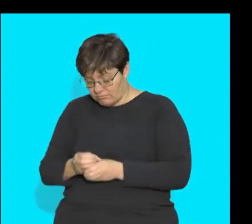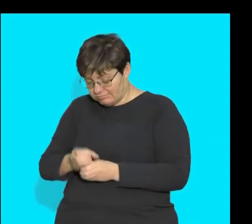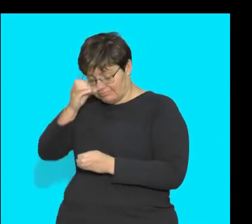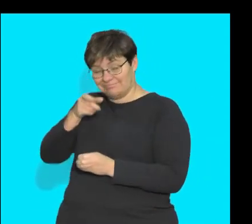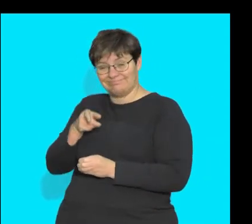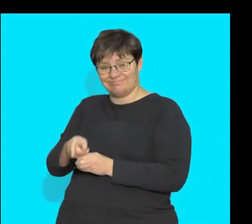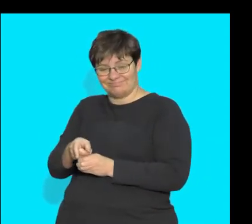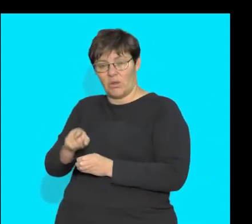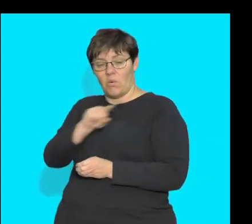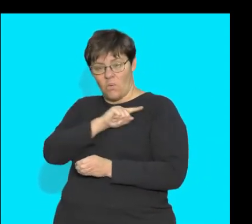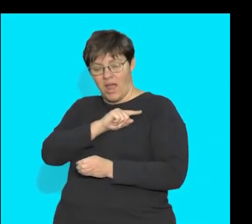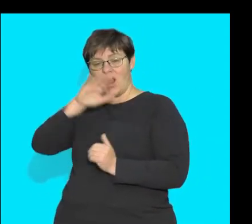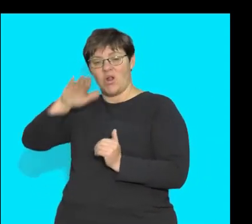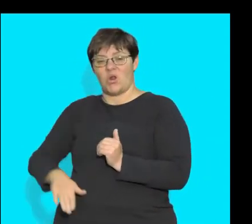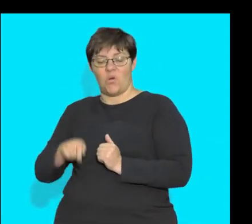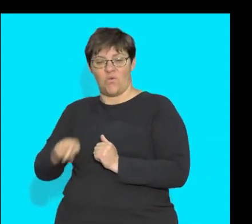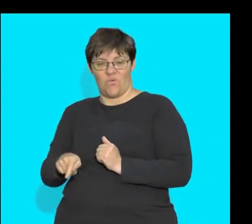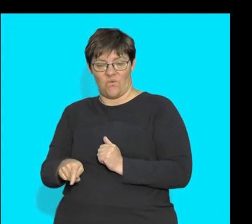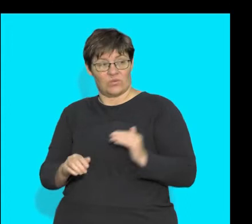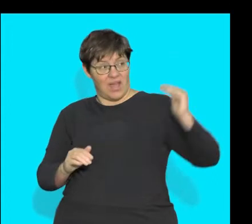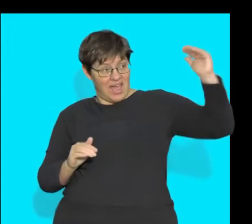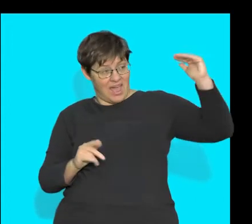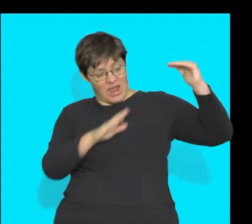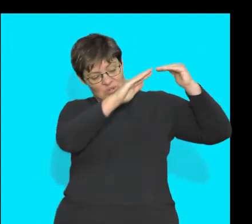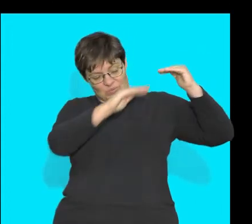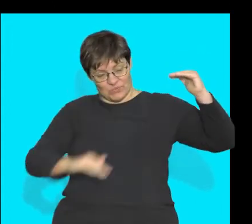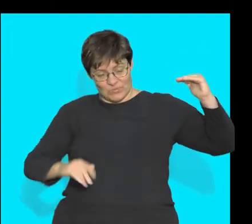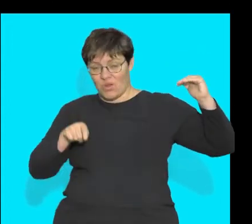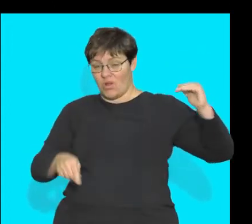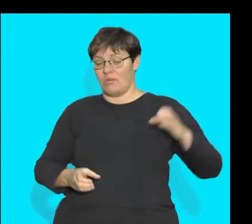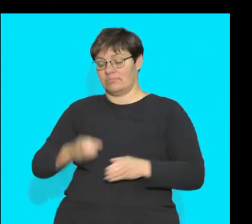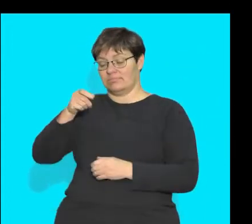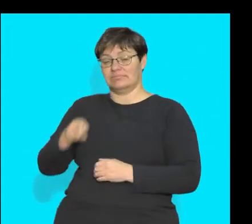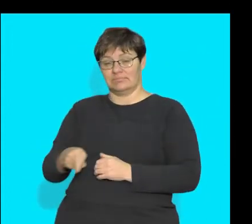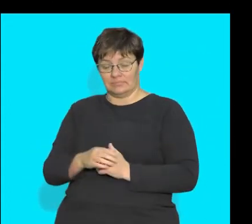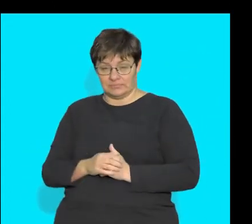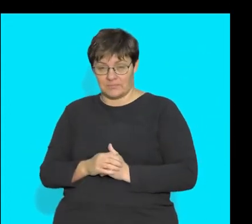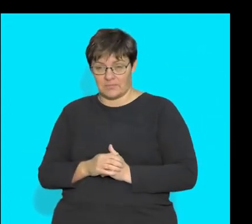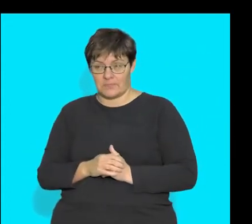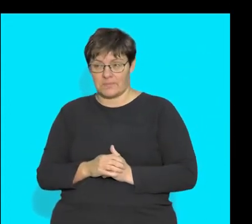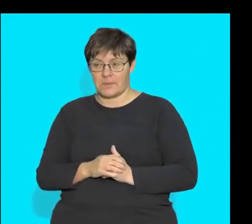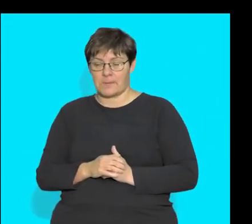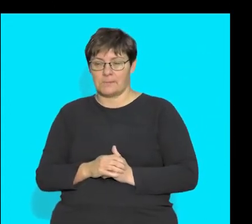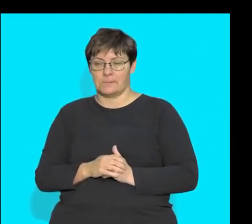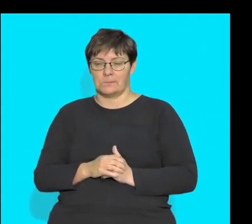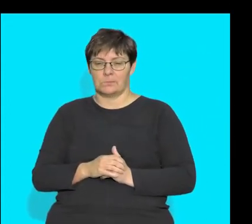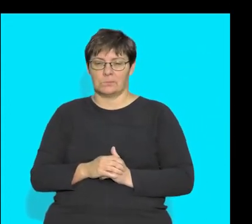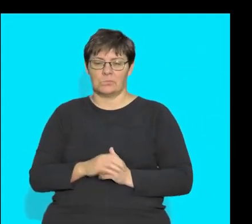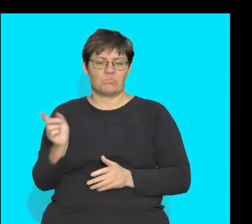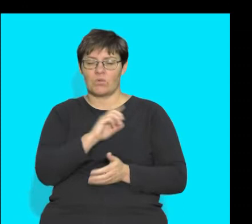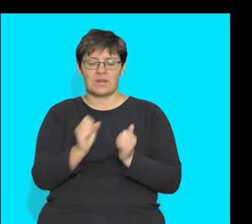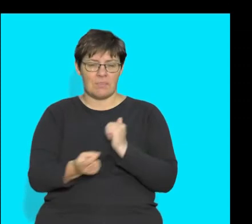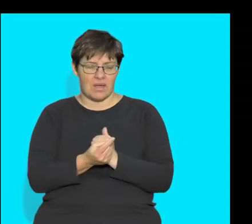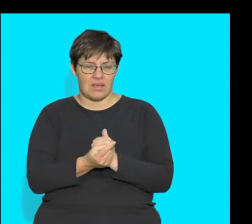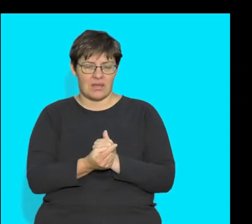to, all right, the tubing. So what happened here?